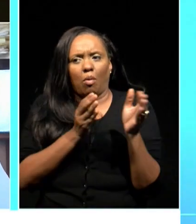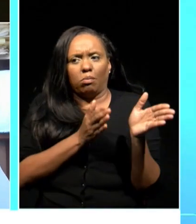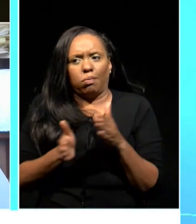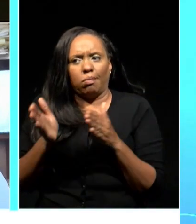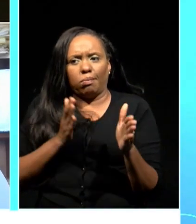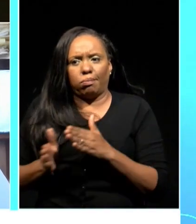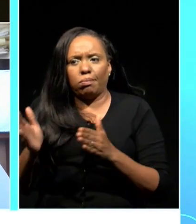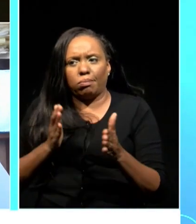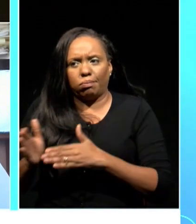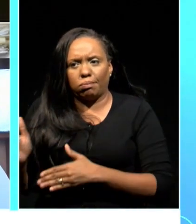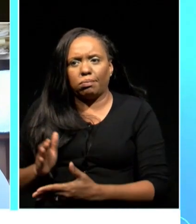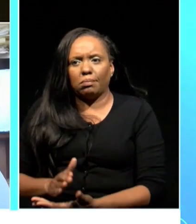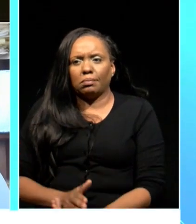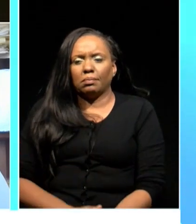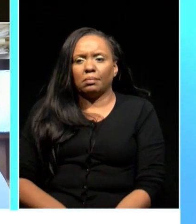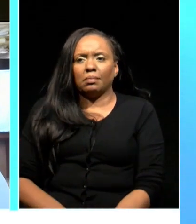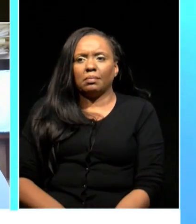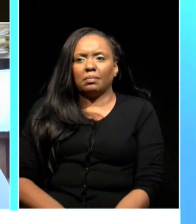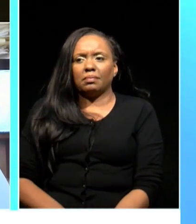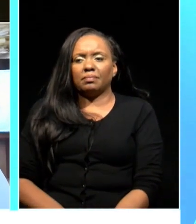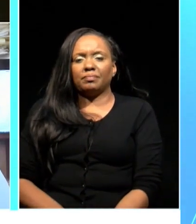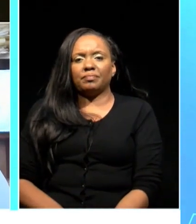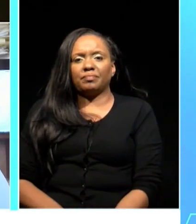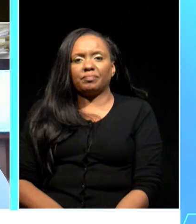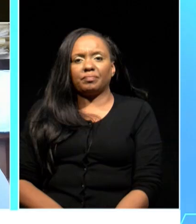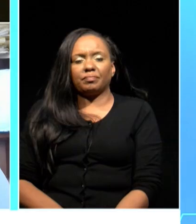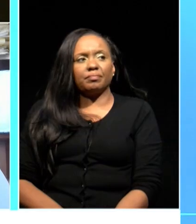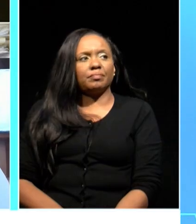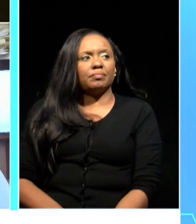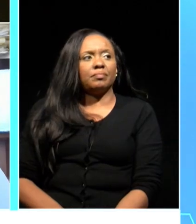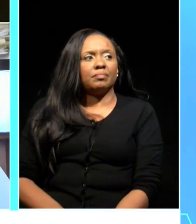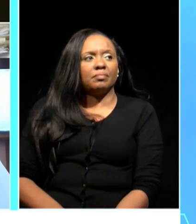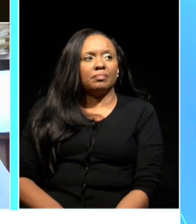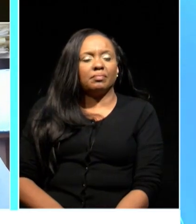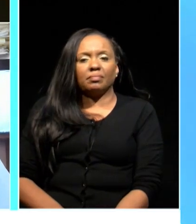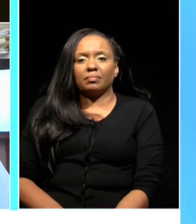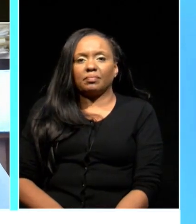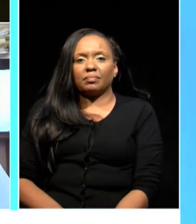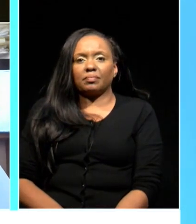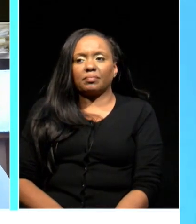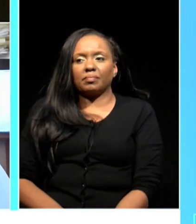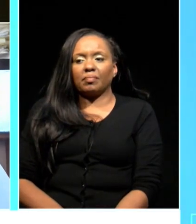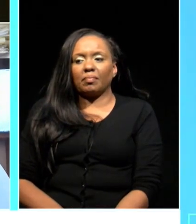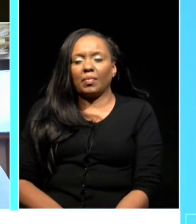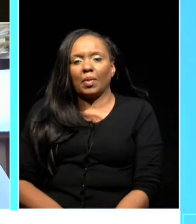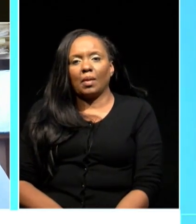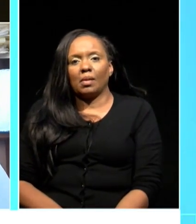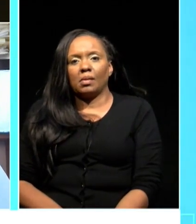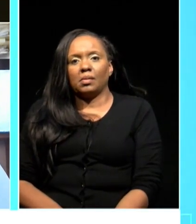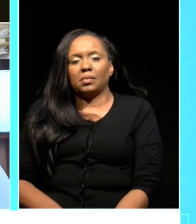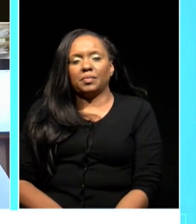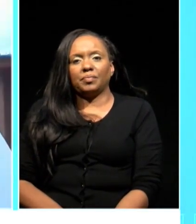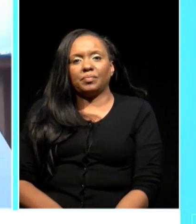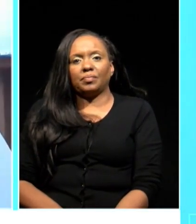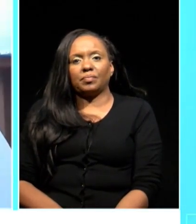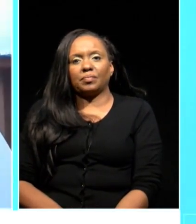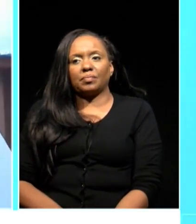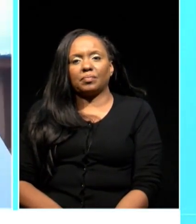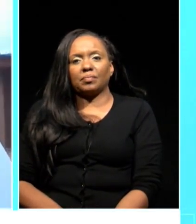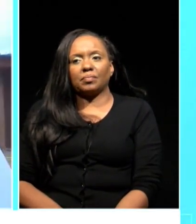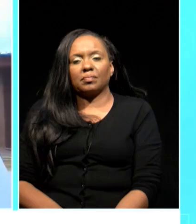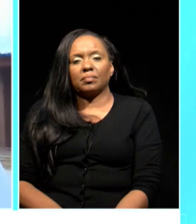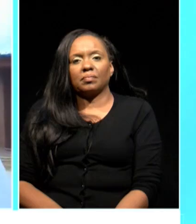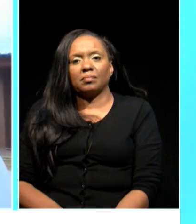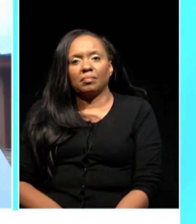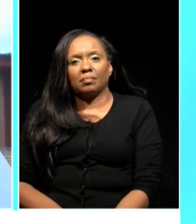think that the any new leader will emerge, as Tennyson said. Uh, the